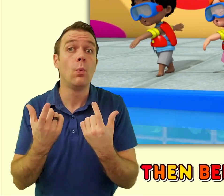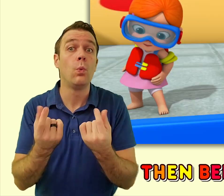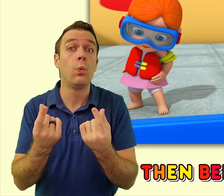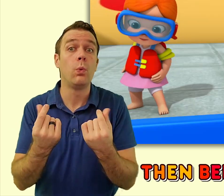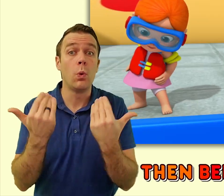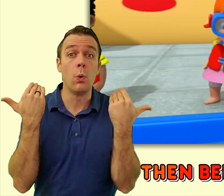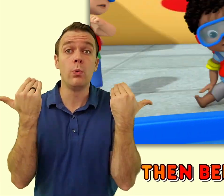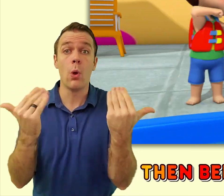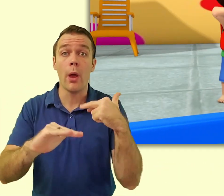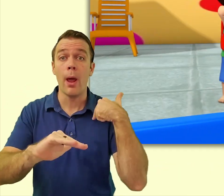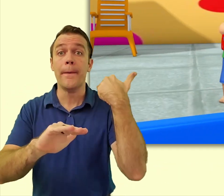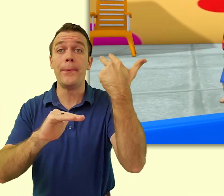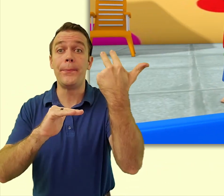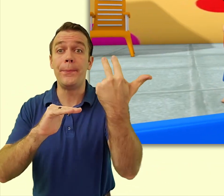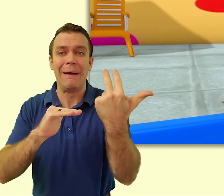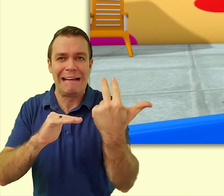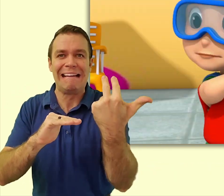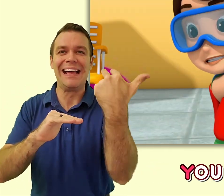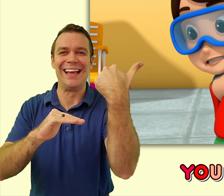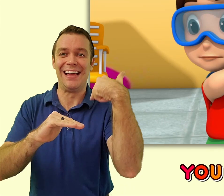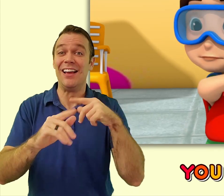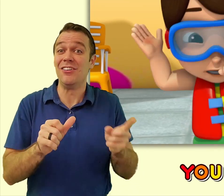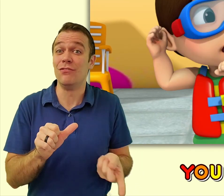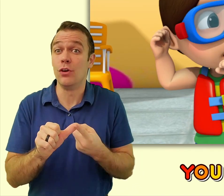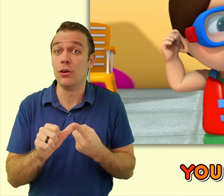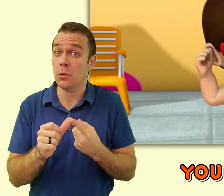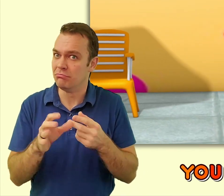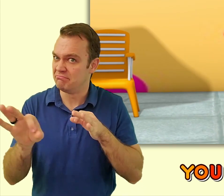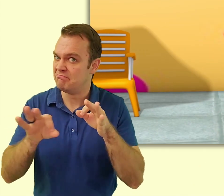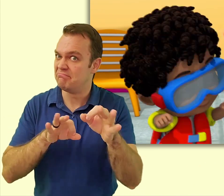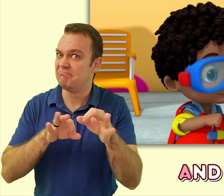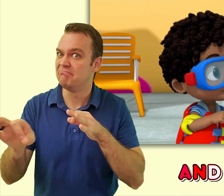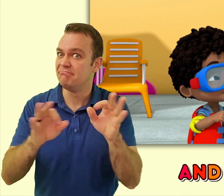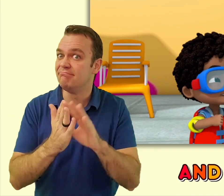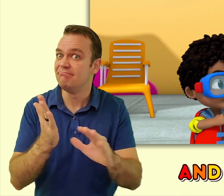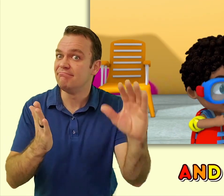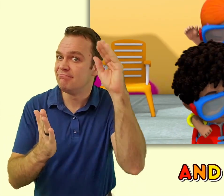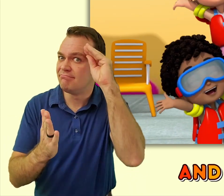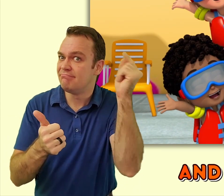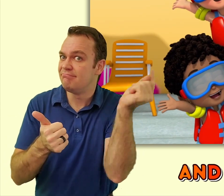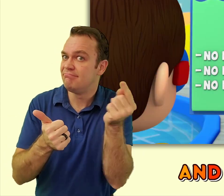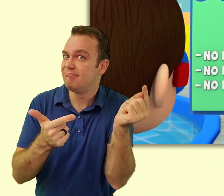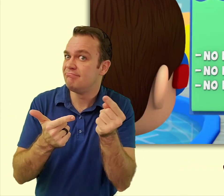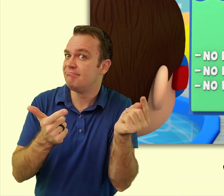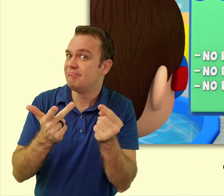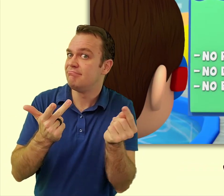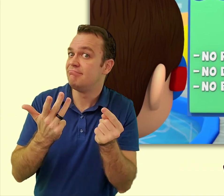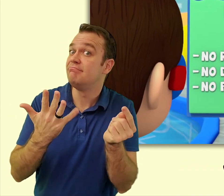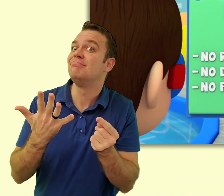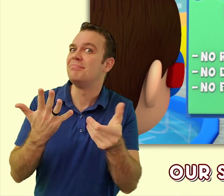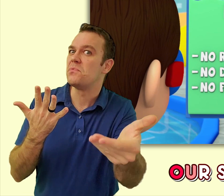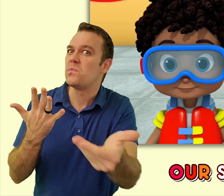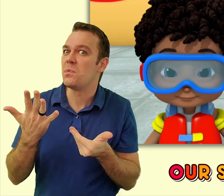then before you dive right in, you gotta listen up and learn the rules.